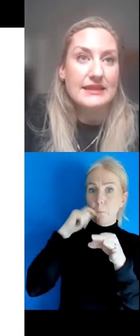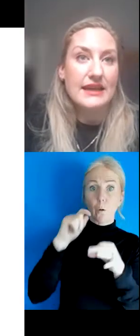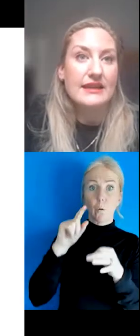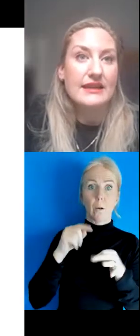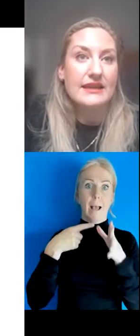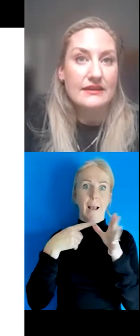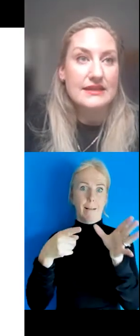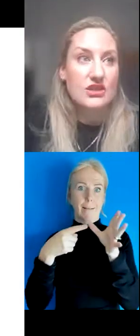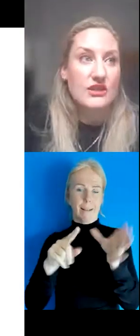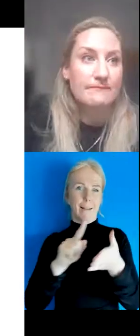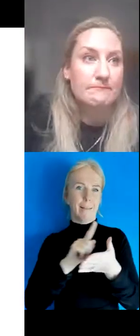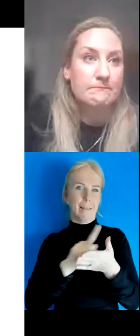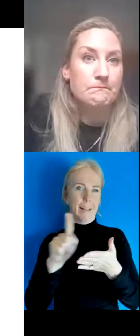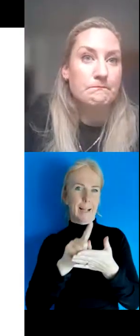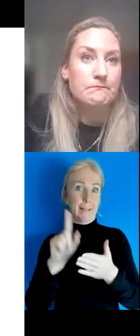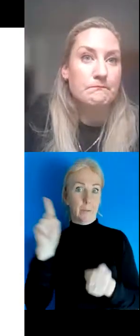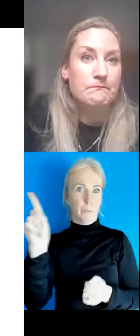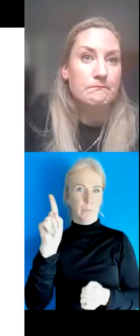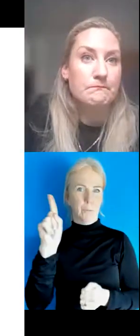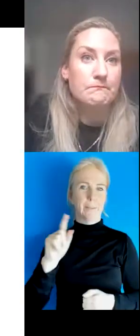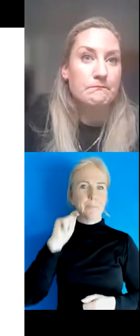questions later in the session.